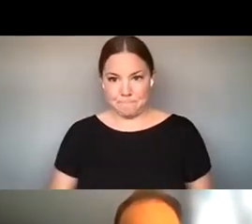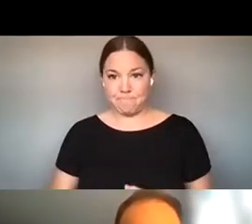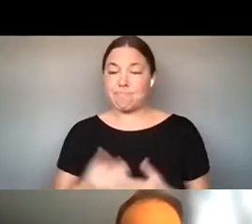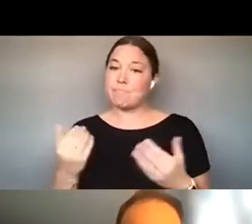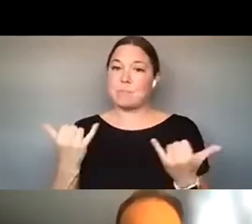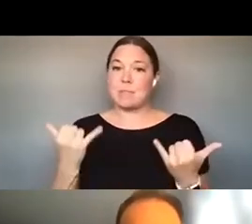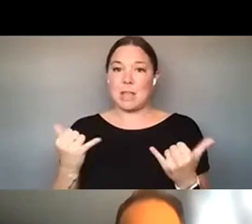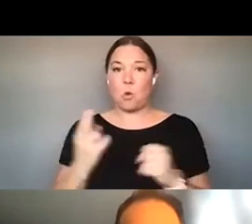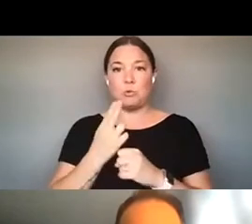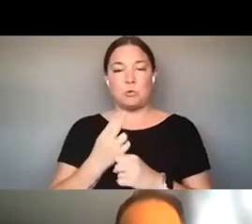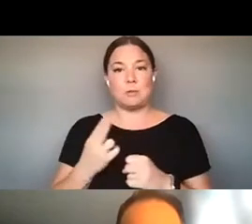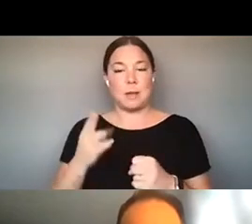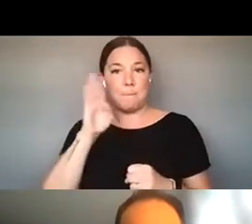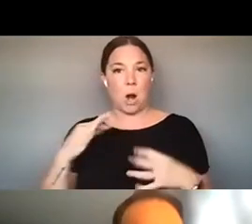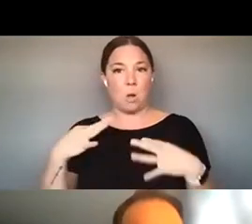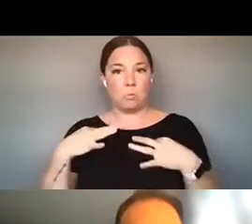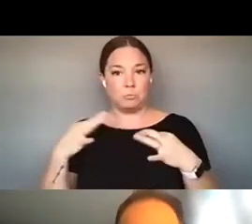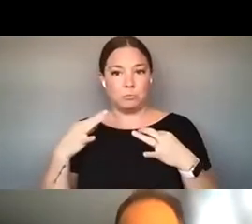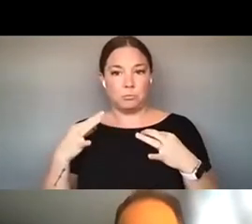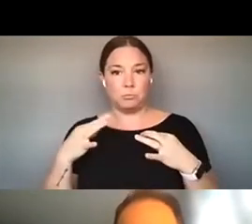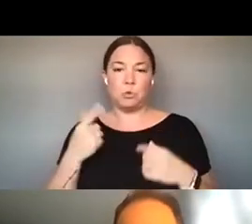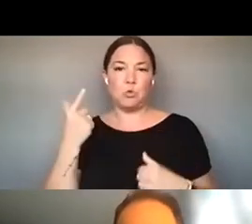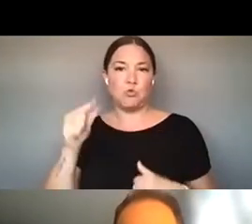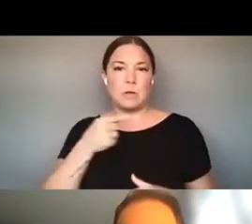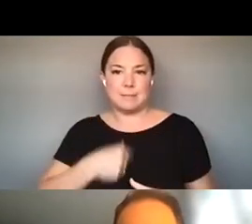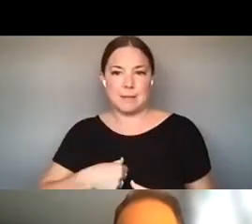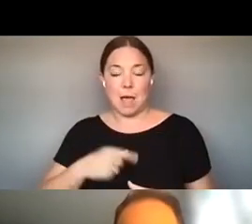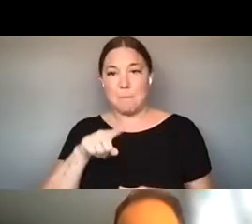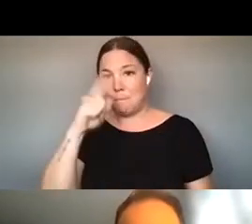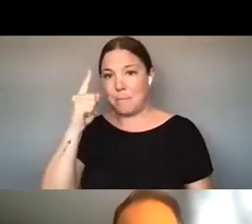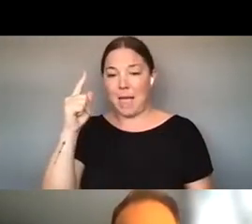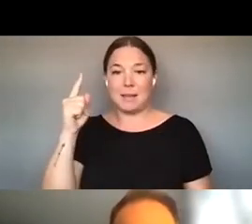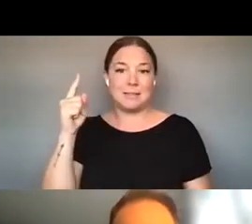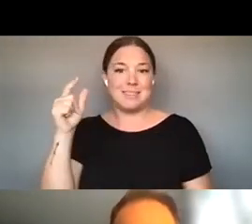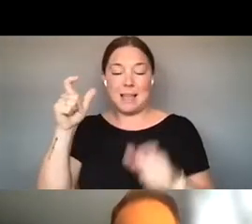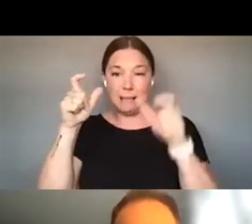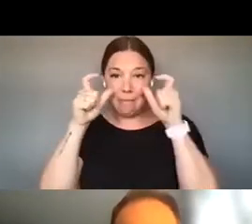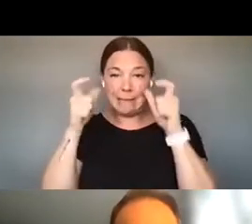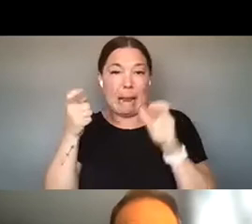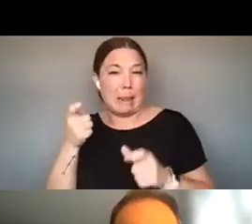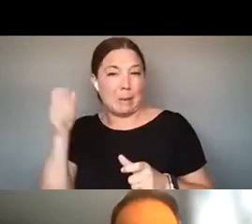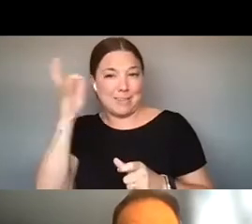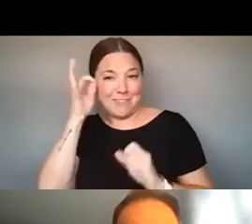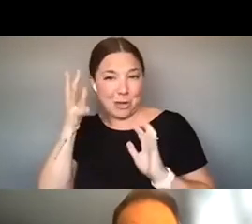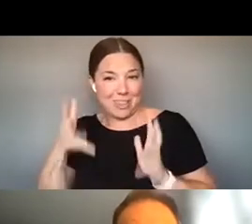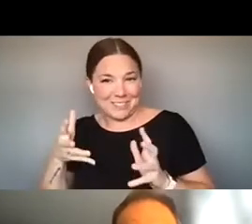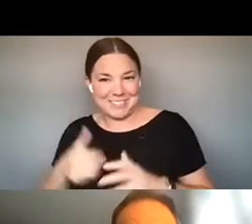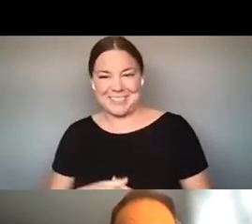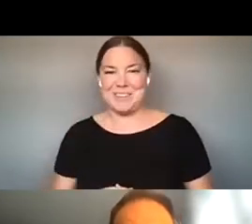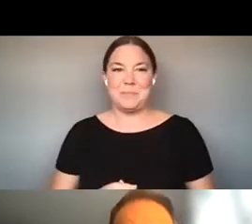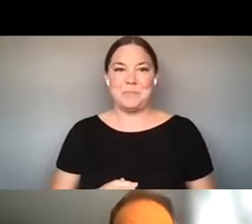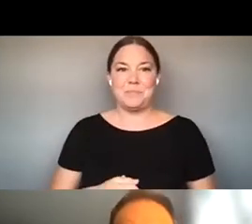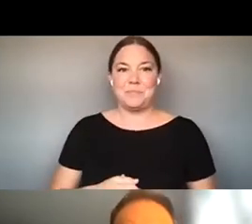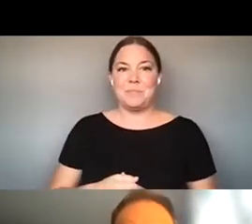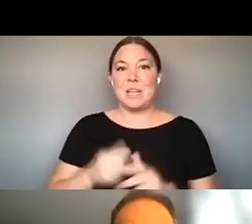a brown suit with a greenish tie, black glasses, and what's left of a dark head of hair. I'm joined today by Director of